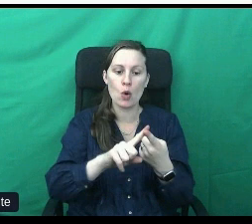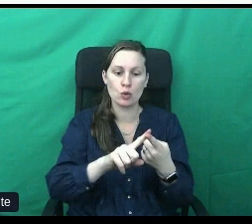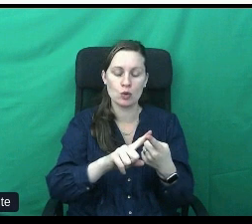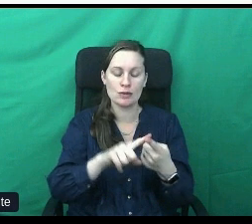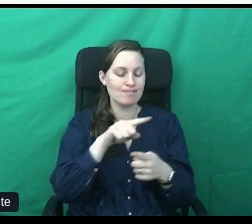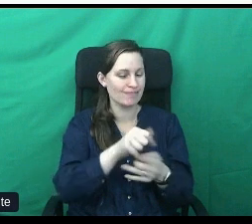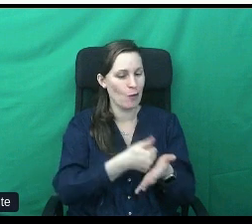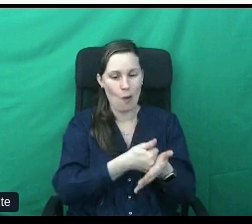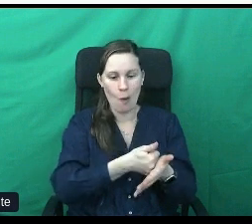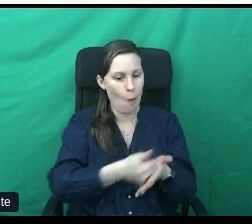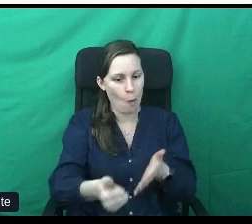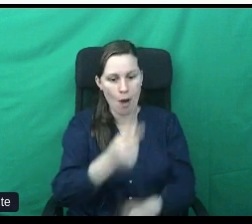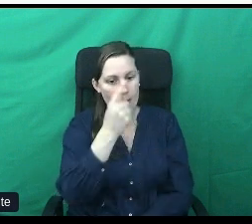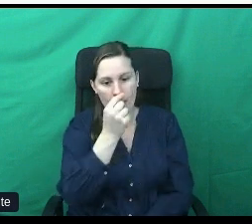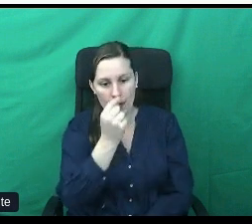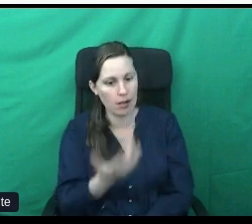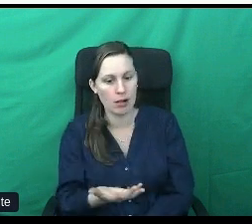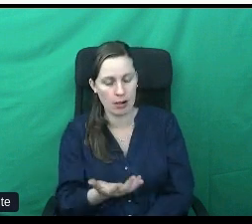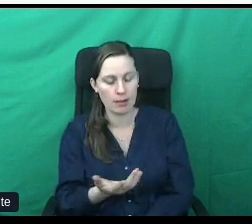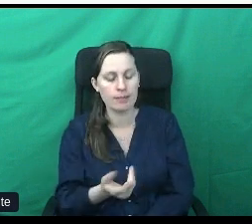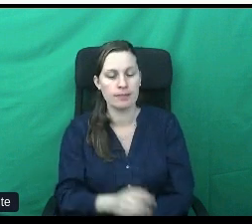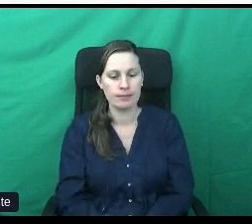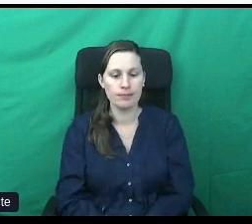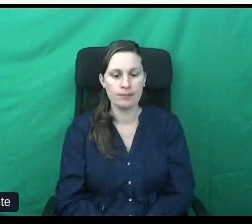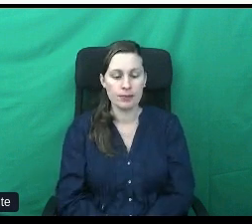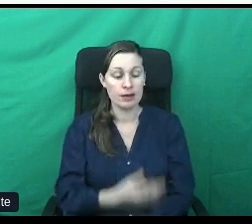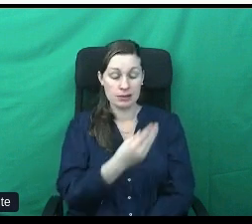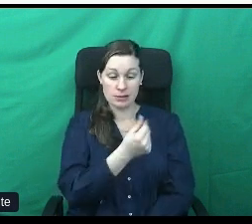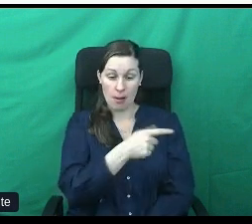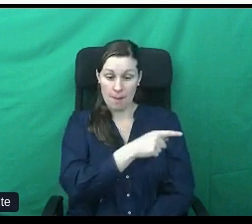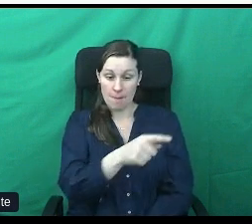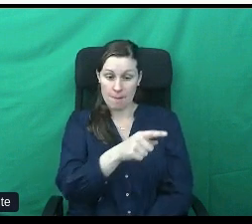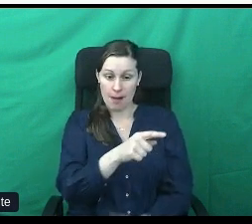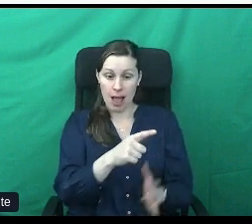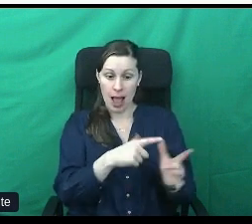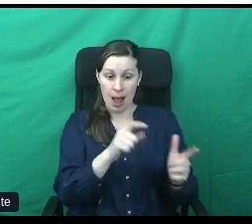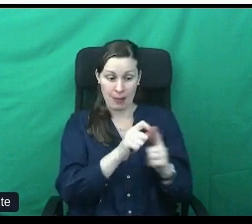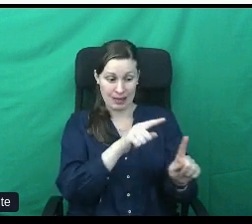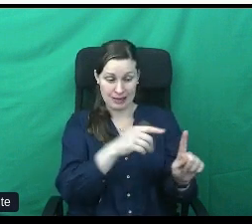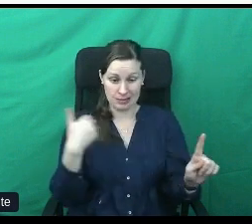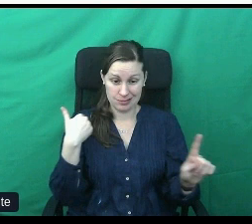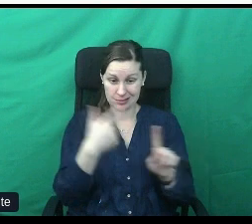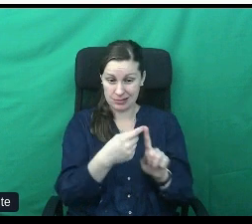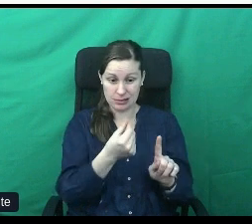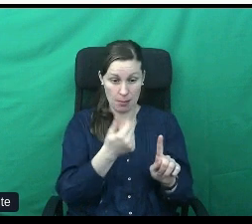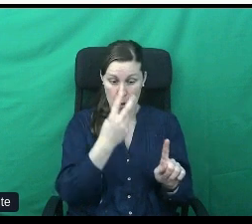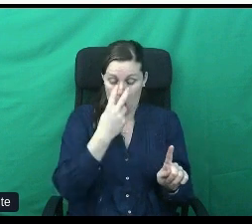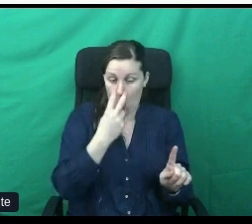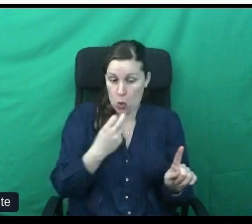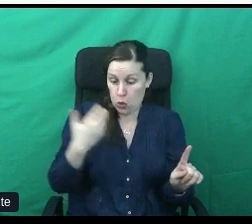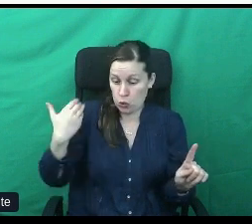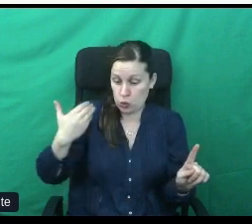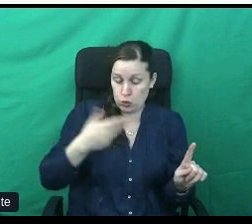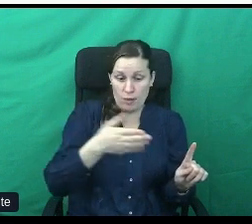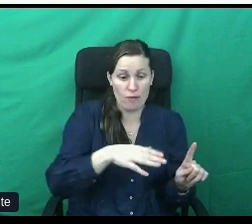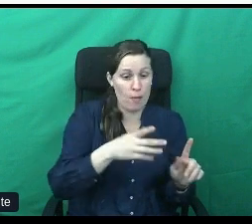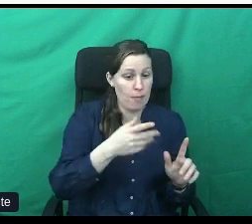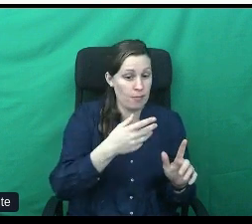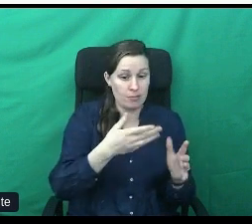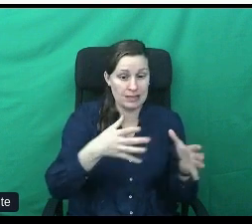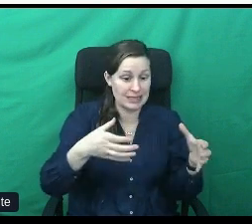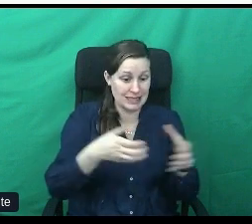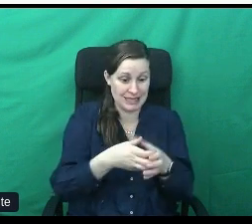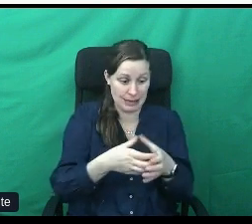wasn't always the case, being as how some of these applications had existed for several years by teams that might no